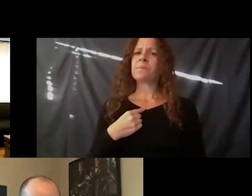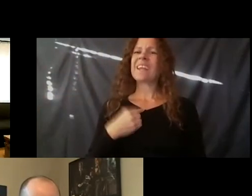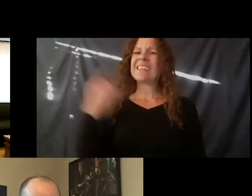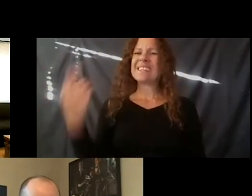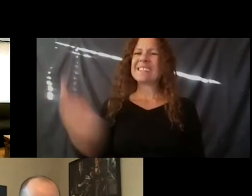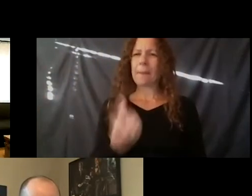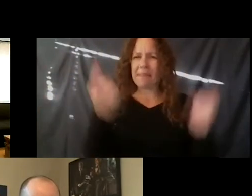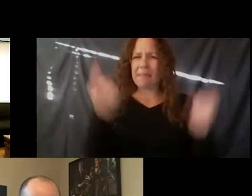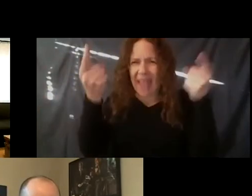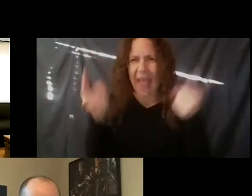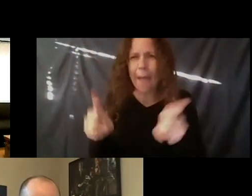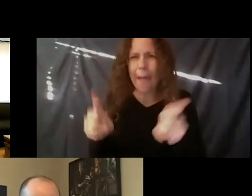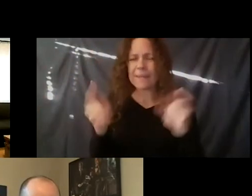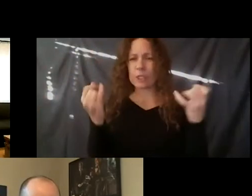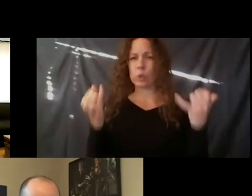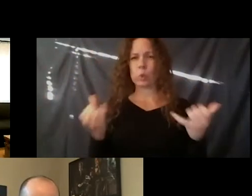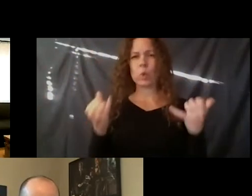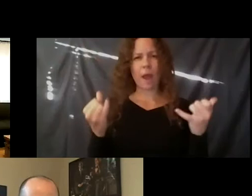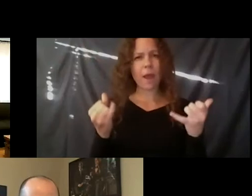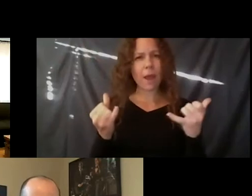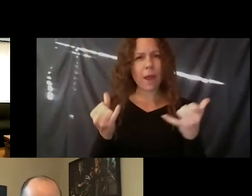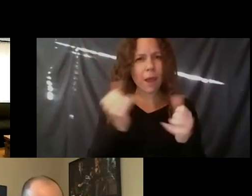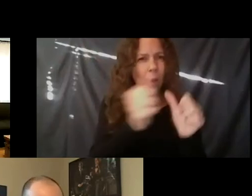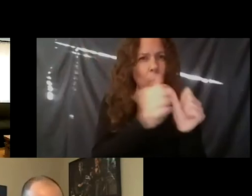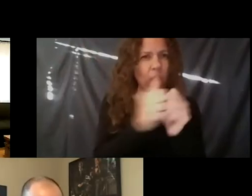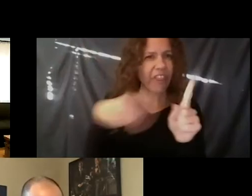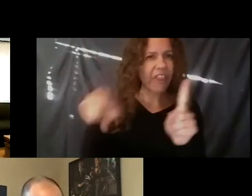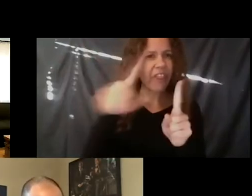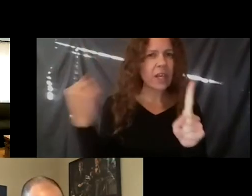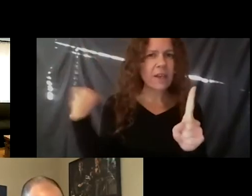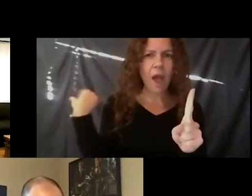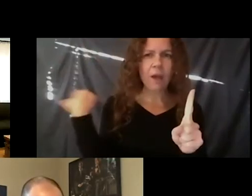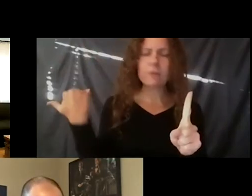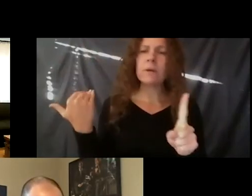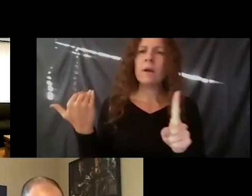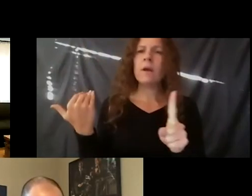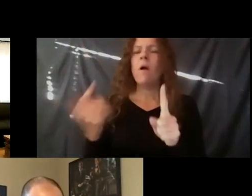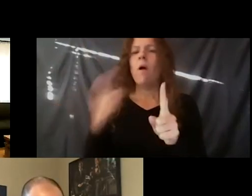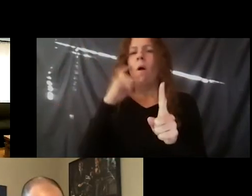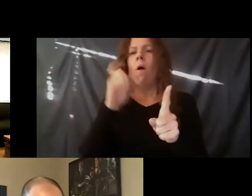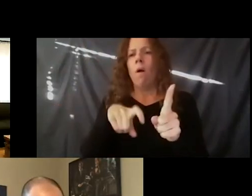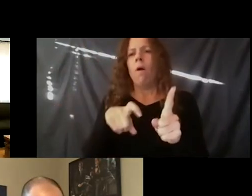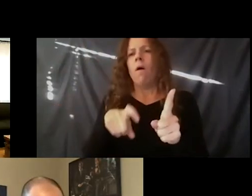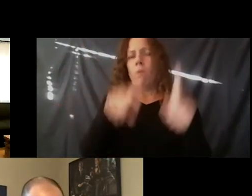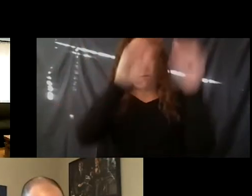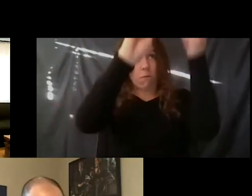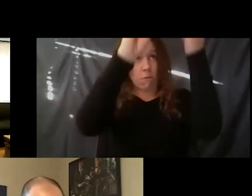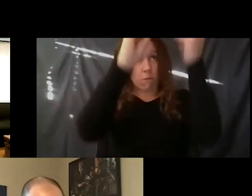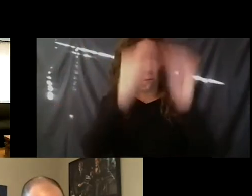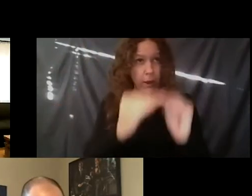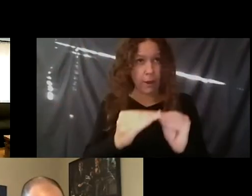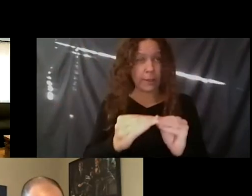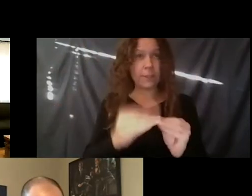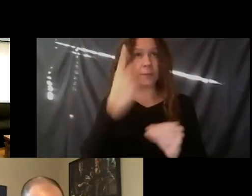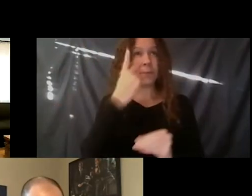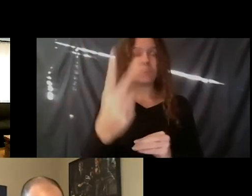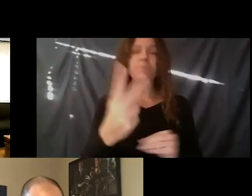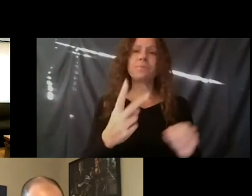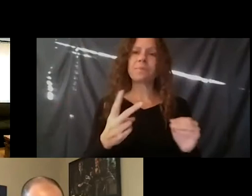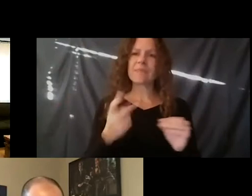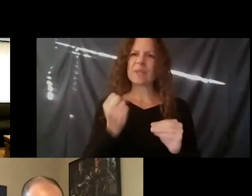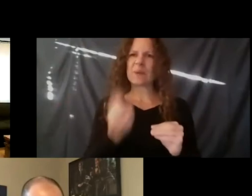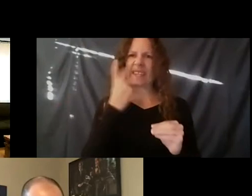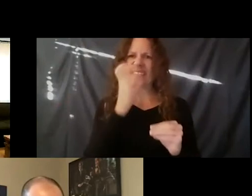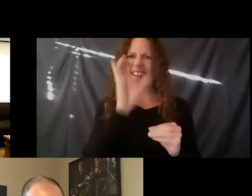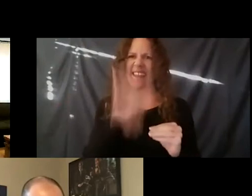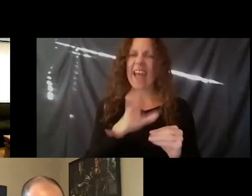today. Now we see it in the polls, we saw it in the voter turnout numbers, and I am hoping it's the beginning of something.